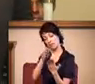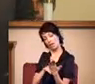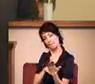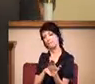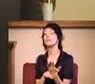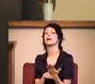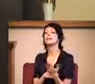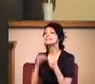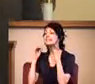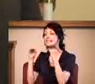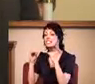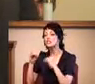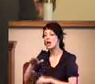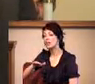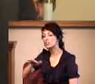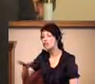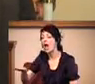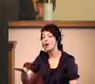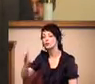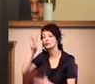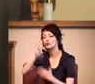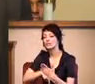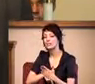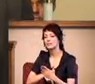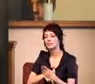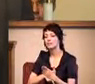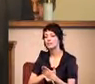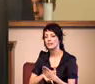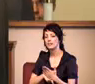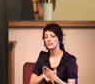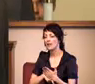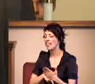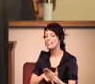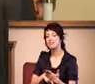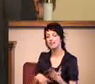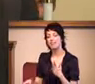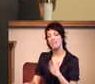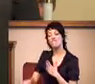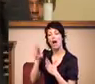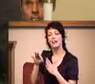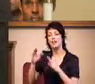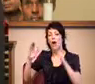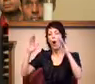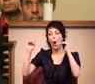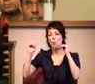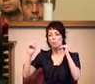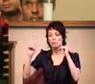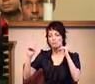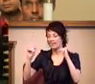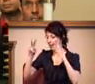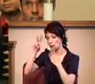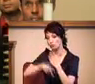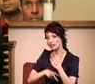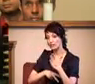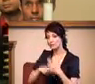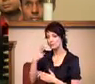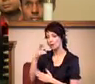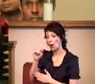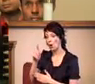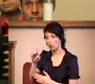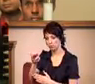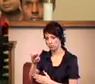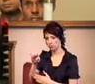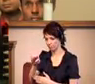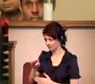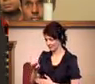read, they can read hope. They can even read the Word. And